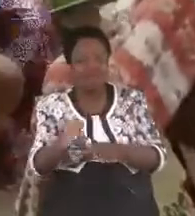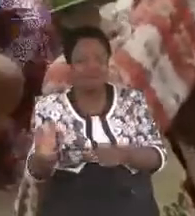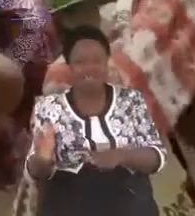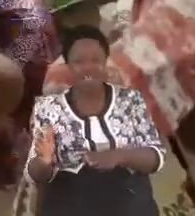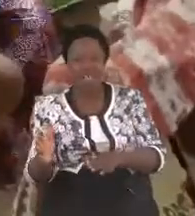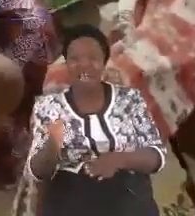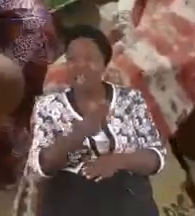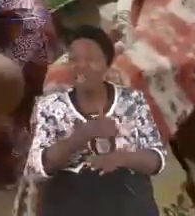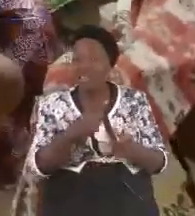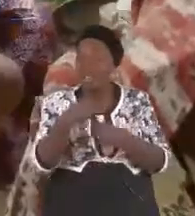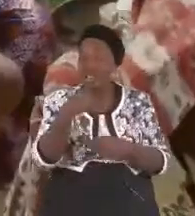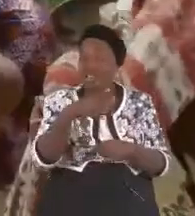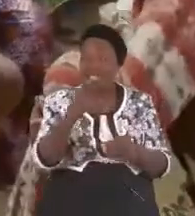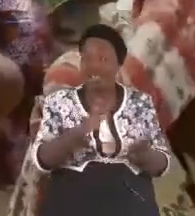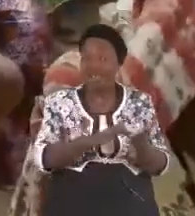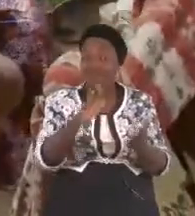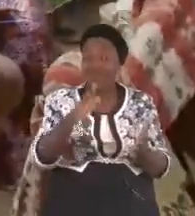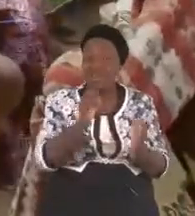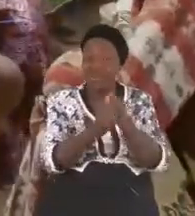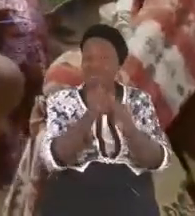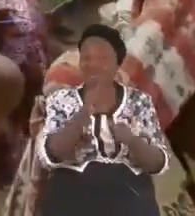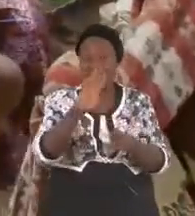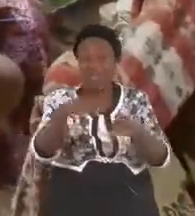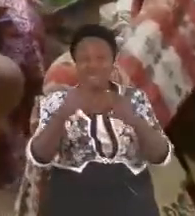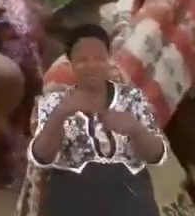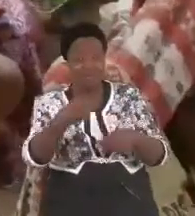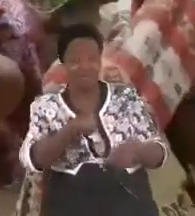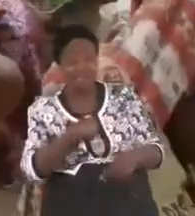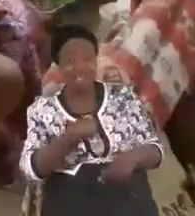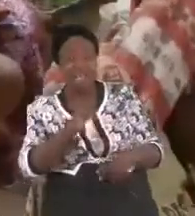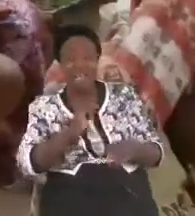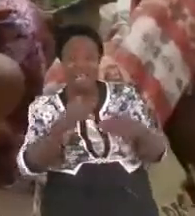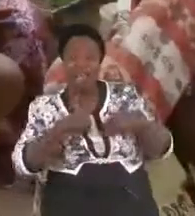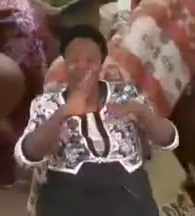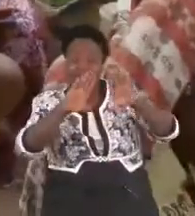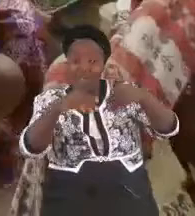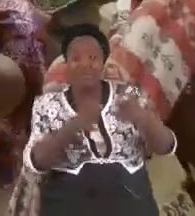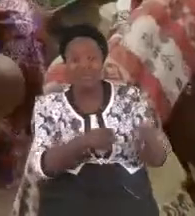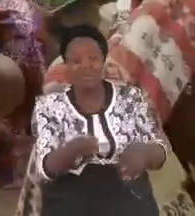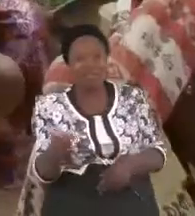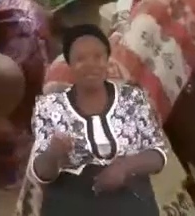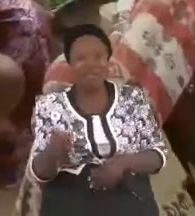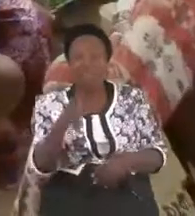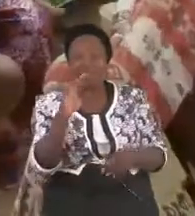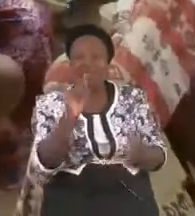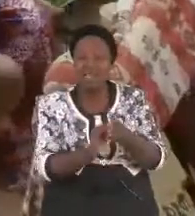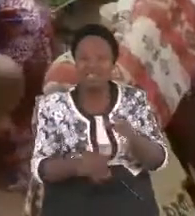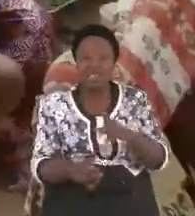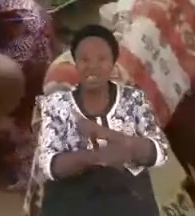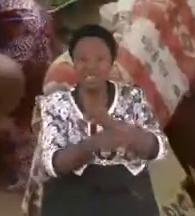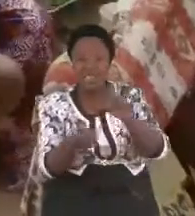the glory which thou gavest me, I have given them, that they may be one as